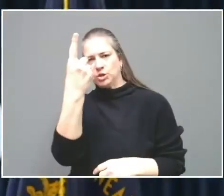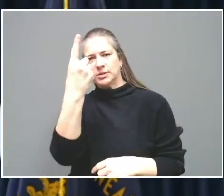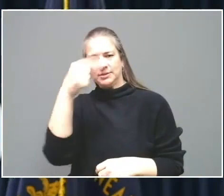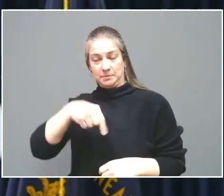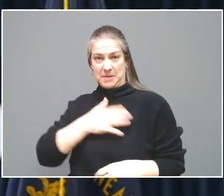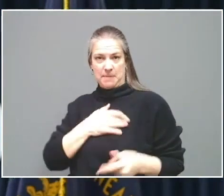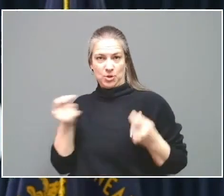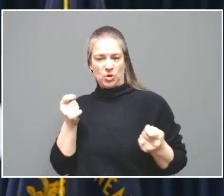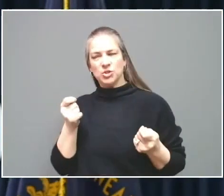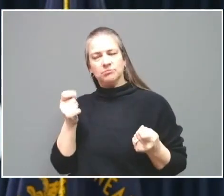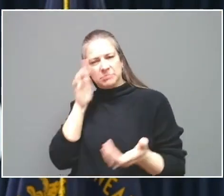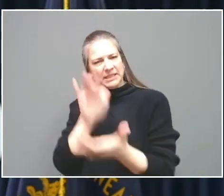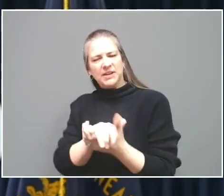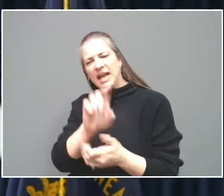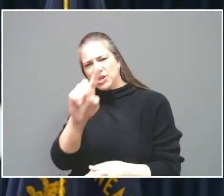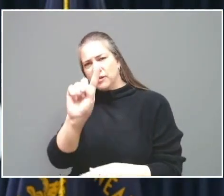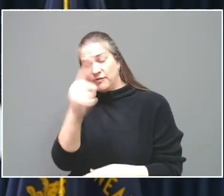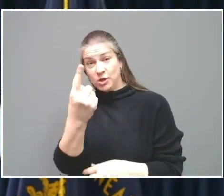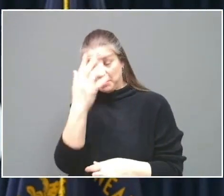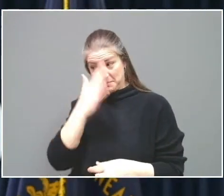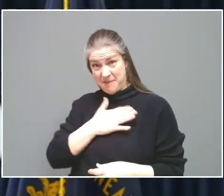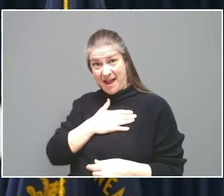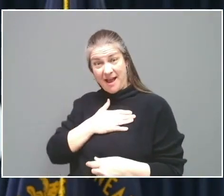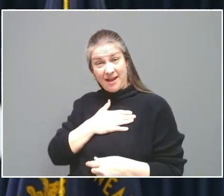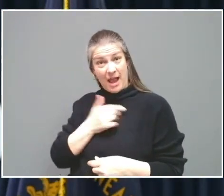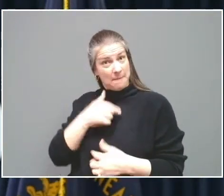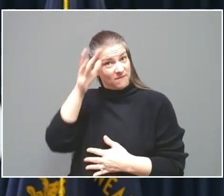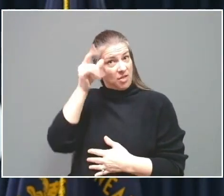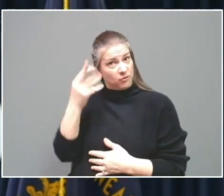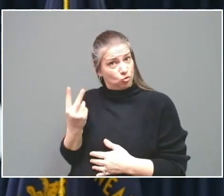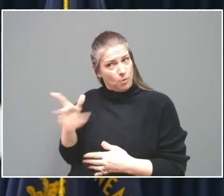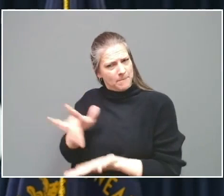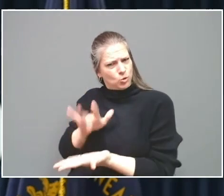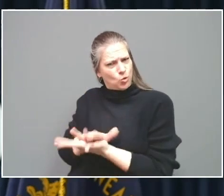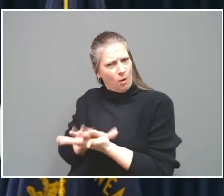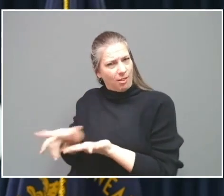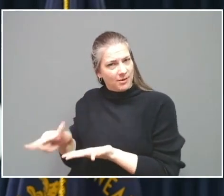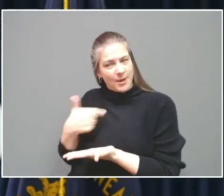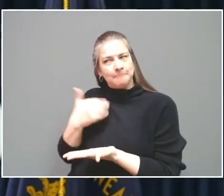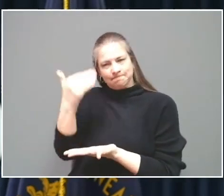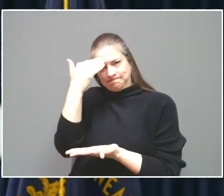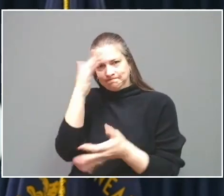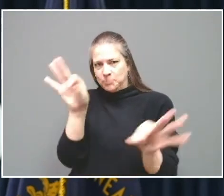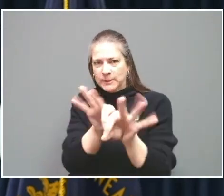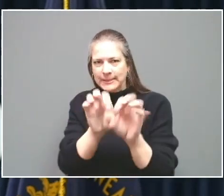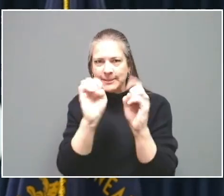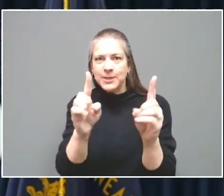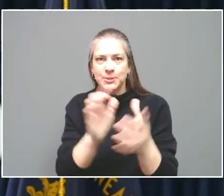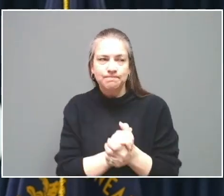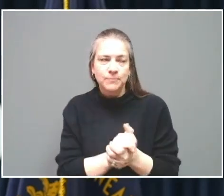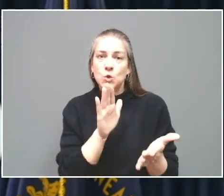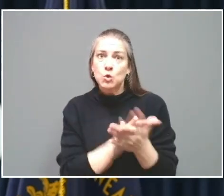of two middle schoolers, I know the importance of education and the role that our schools play in helping